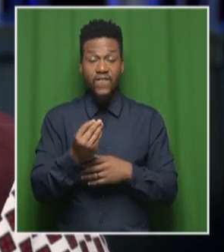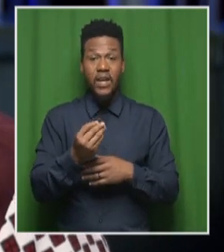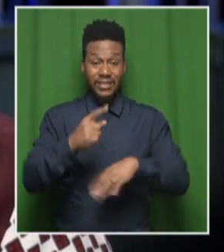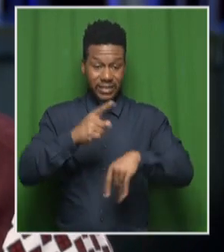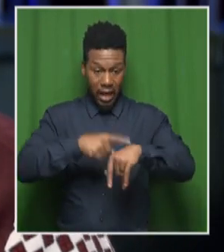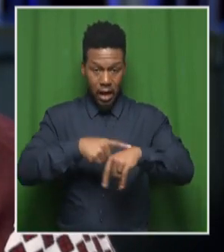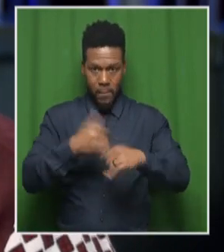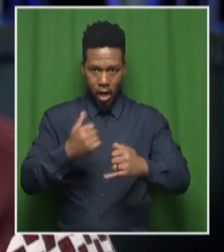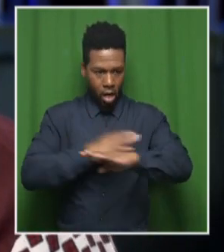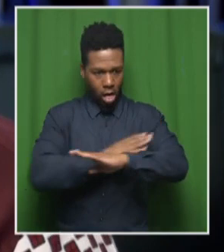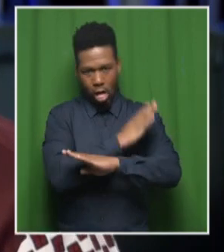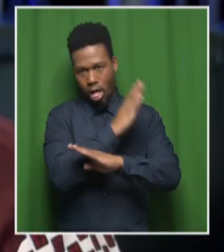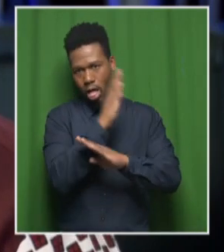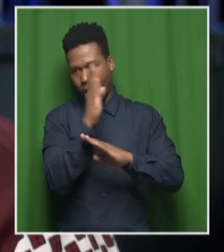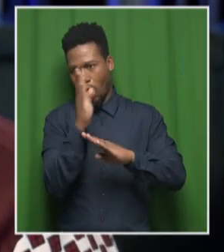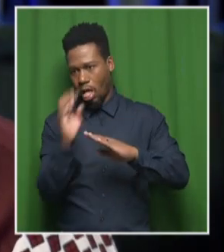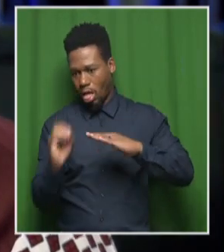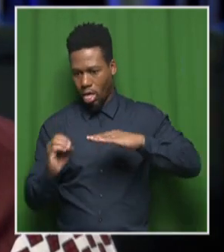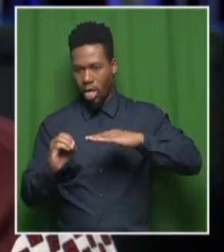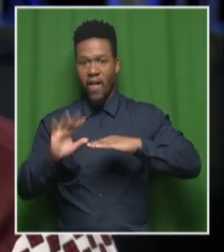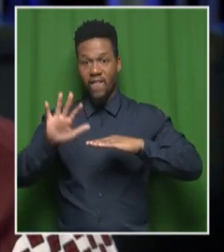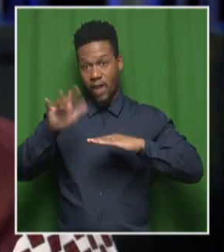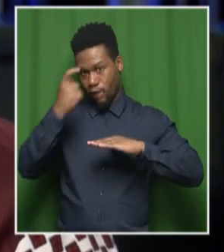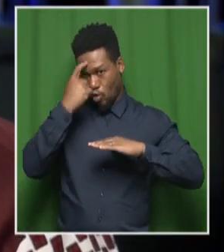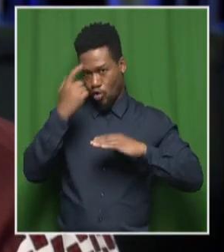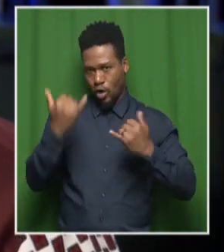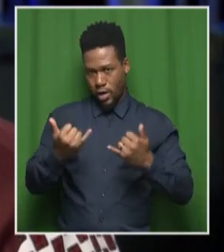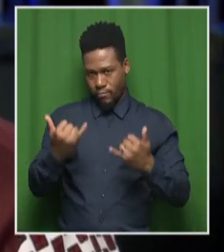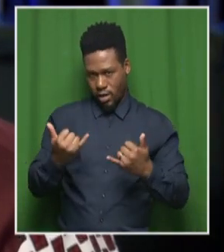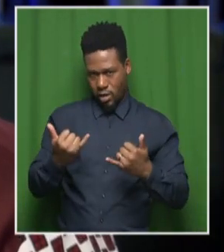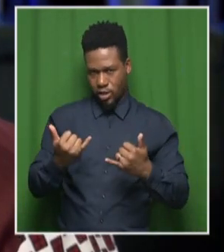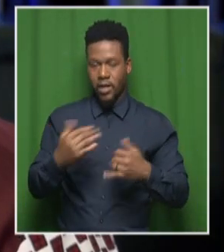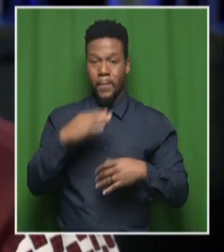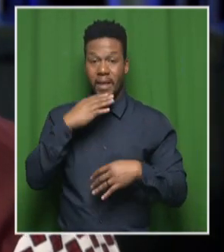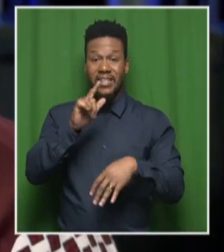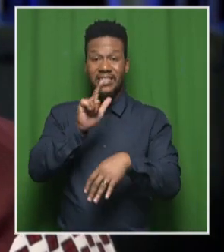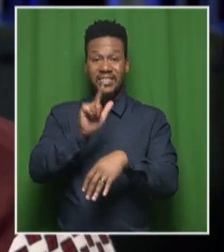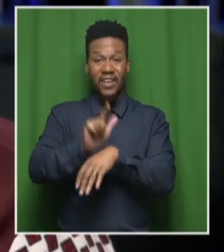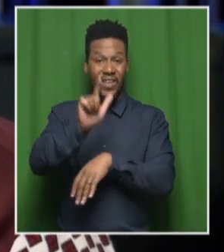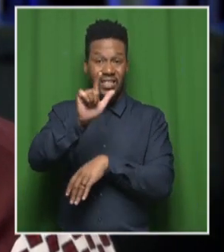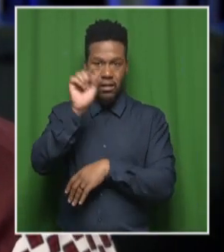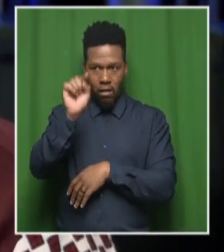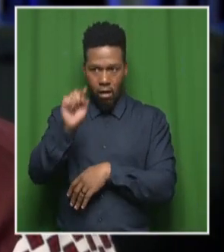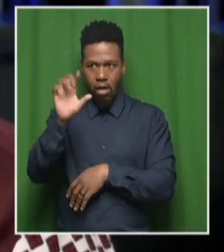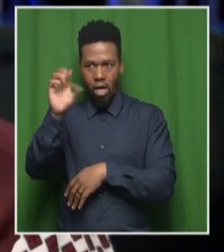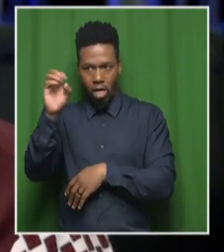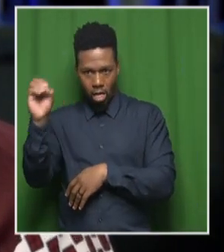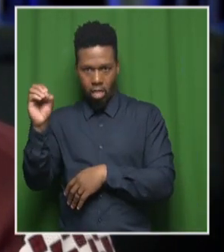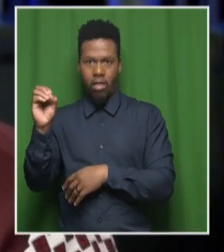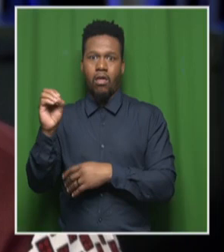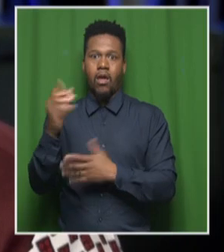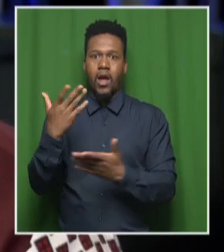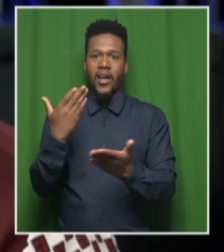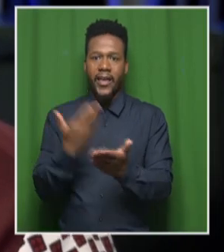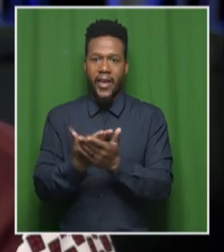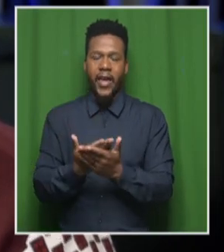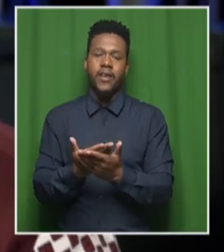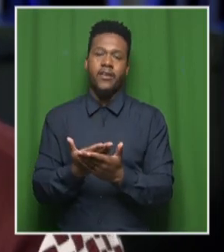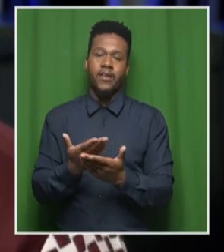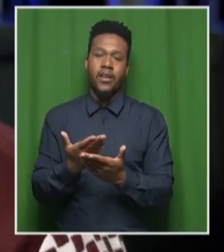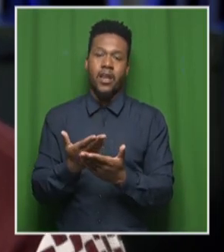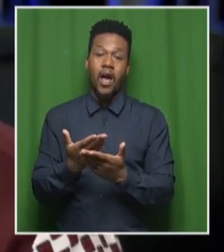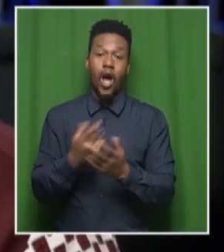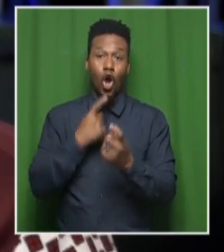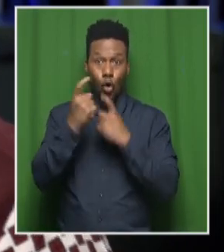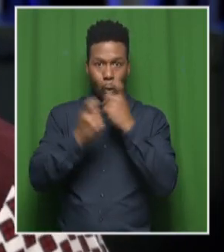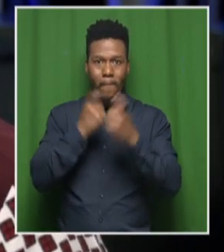by 1700 hours on the second day after the elections, then such objections must have reached the